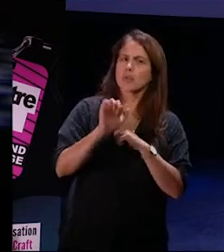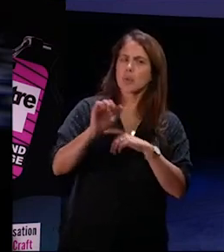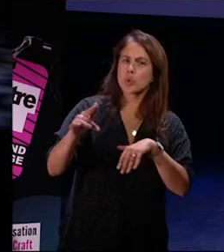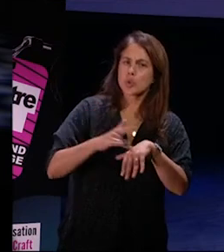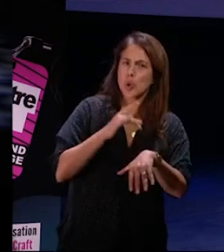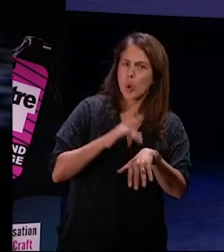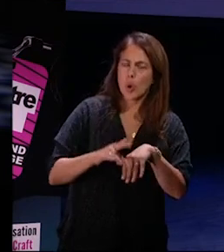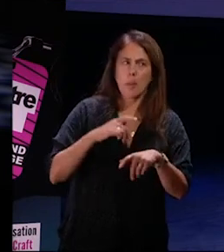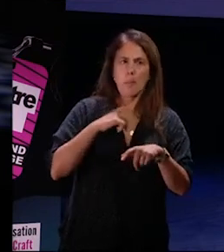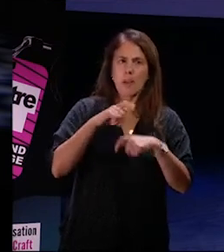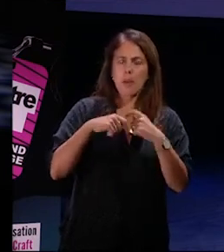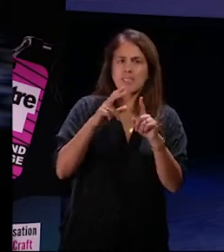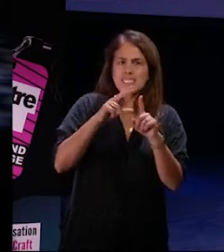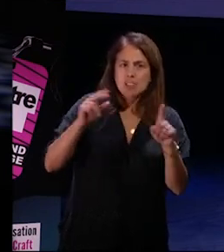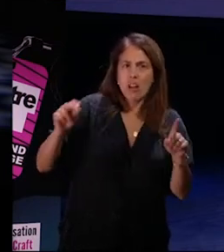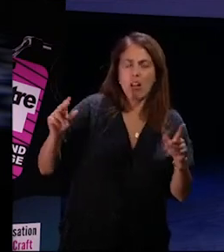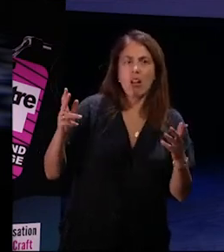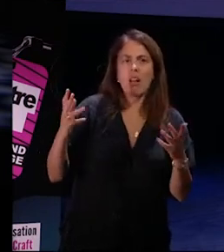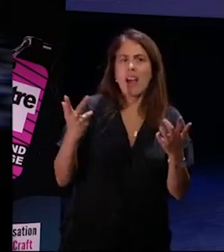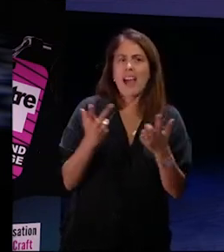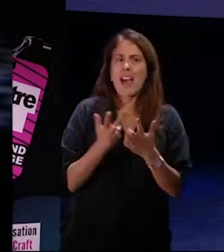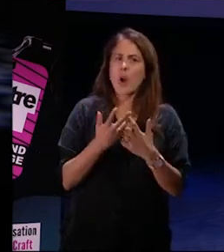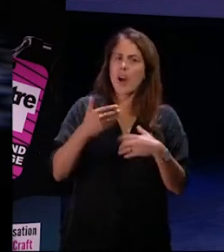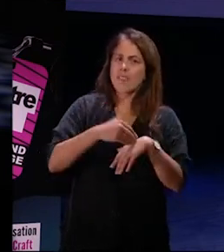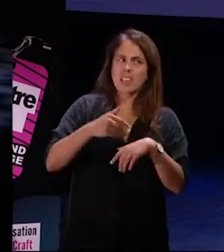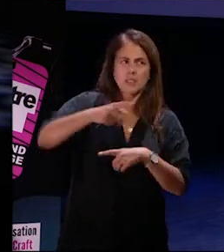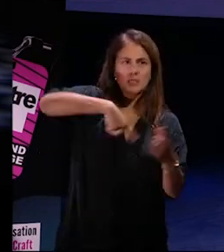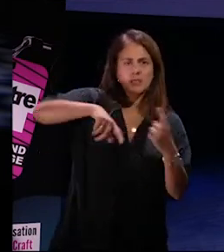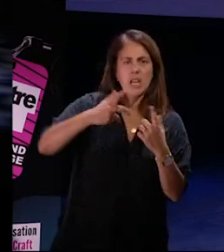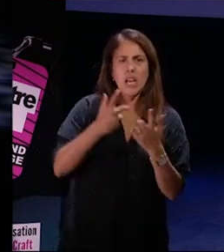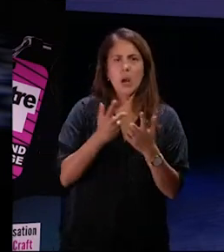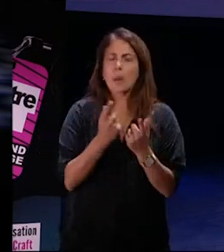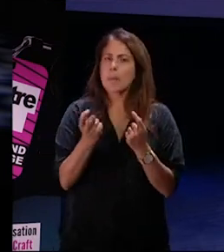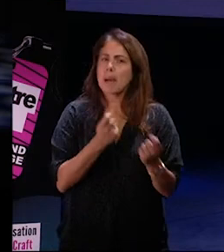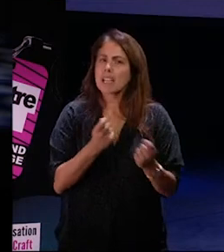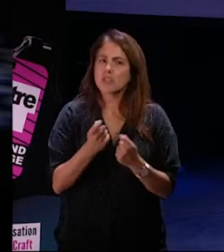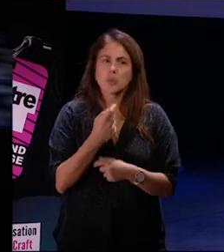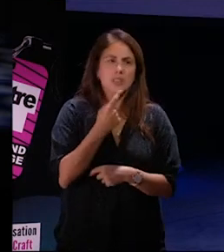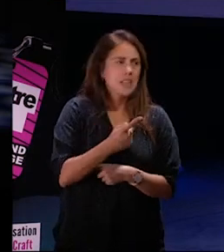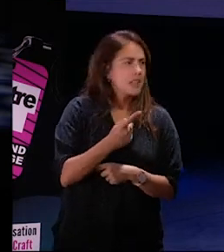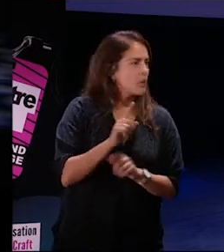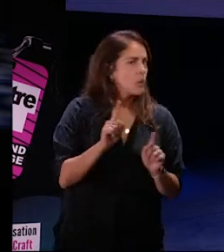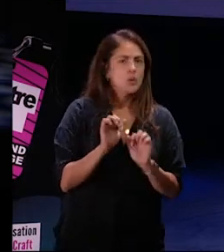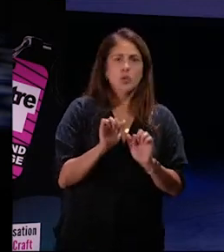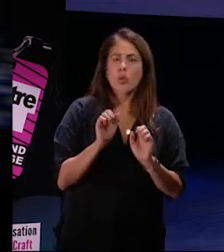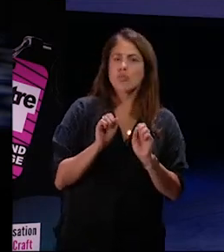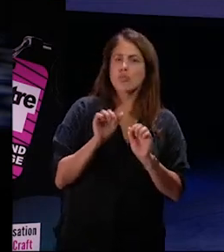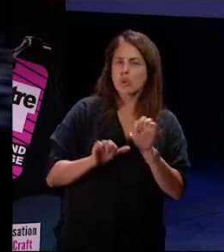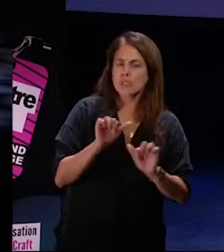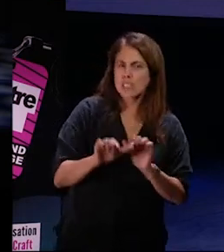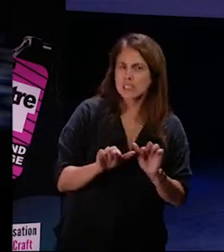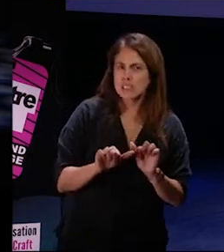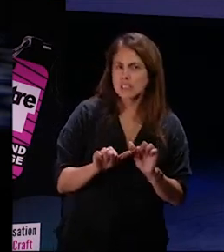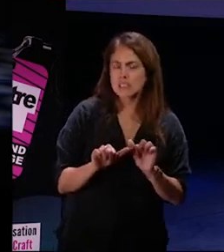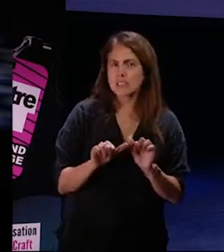use of visualization and everything like that is going to affect how we plan shows, how Emma was saying with the revival process and everything like that. Will